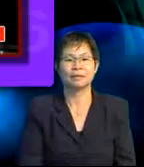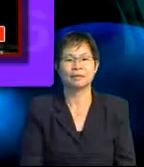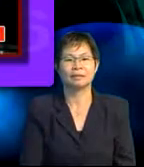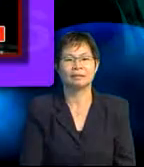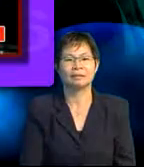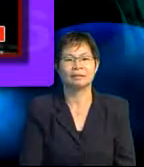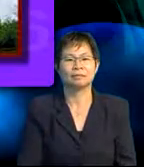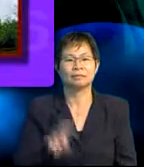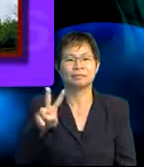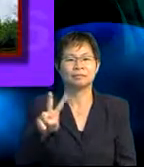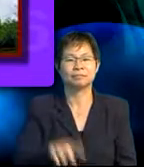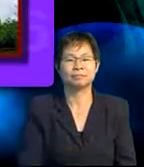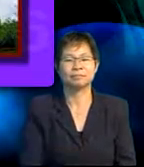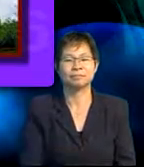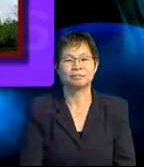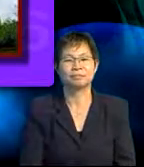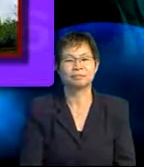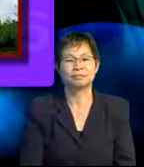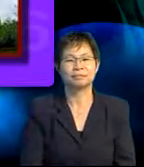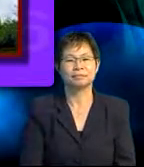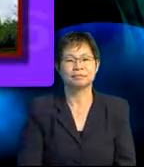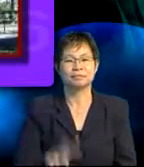two, two,